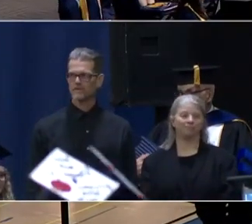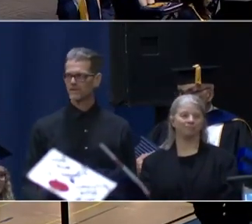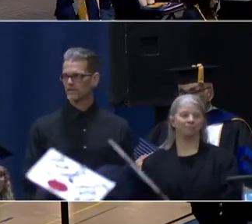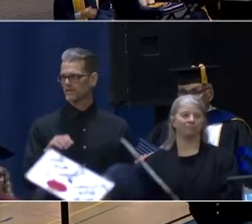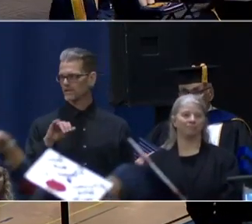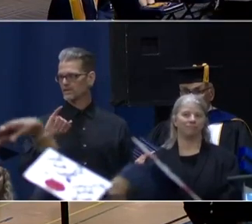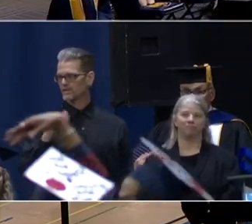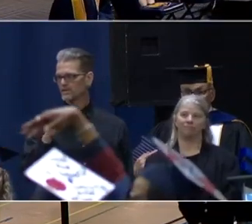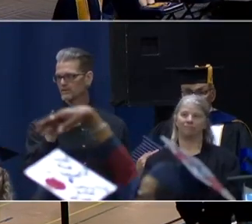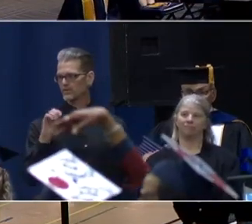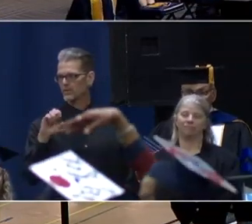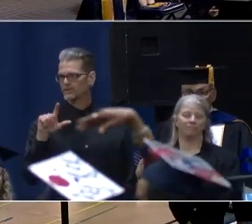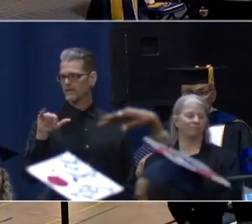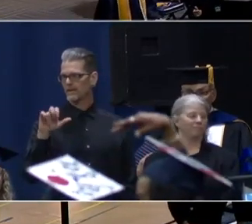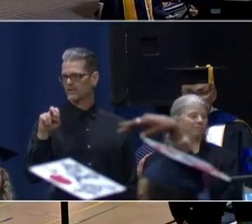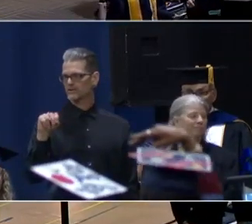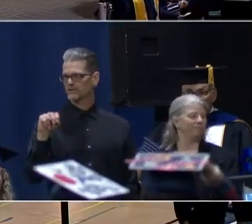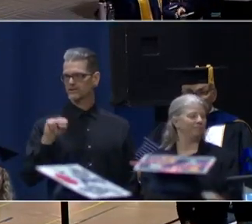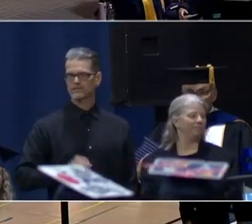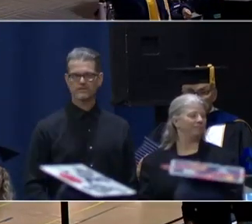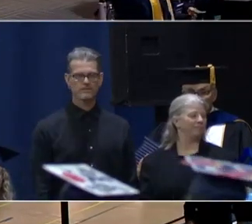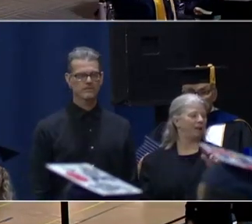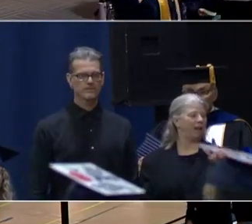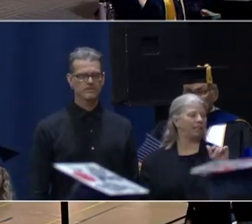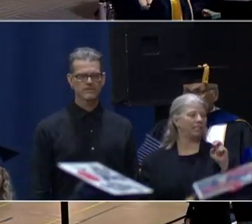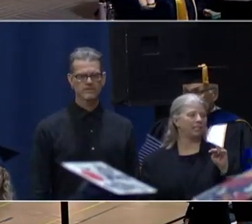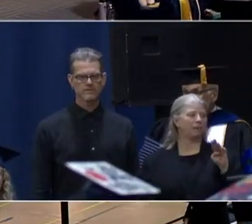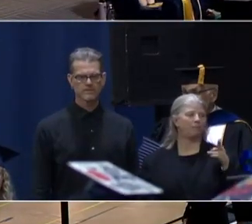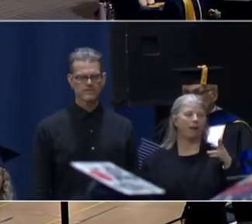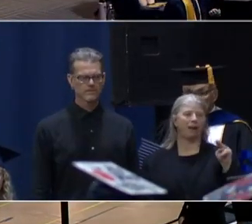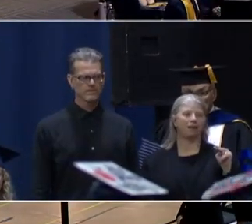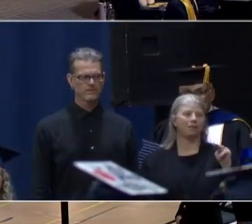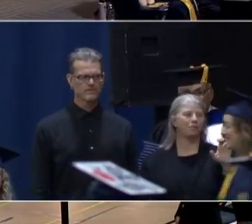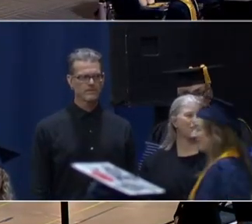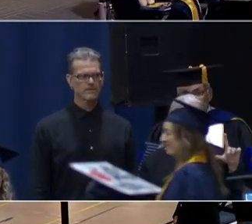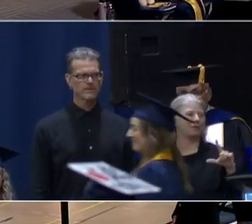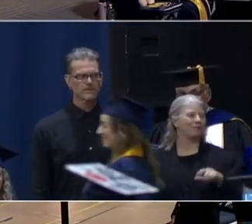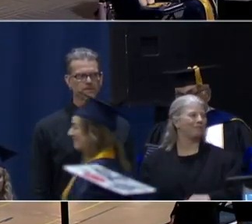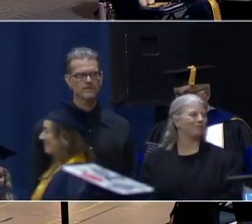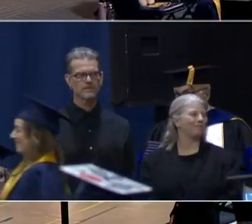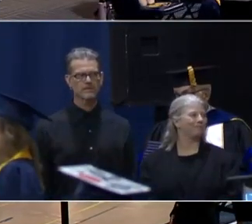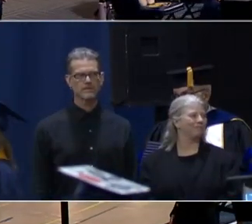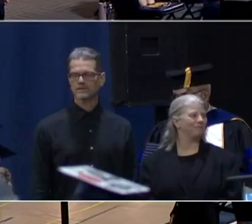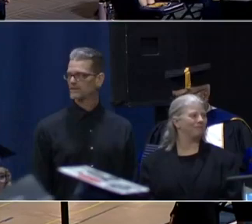Joyce Wilson. Allison Malm, cum laude.